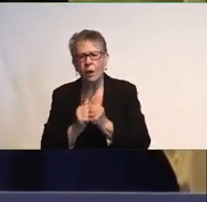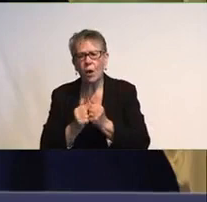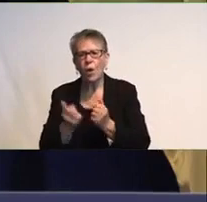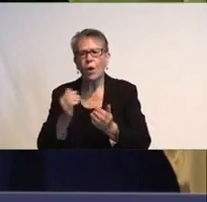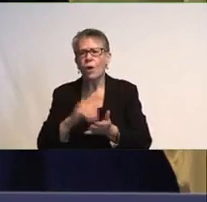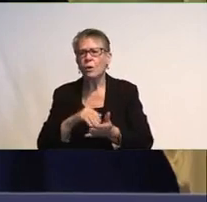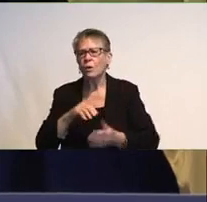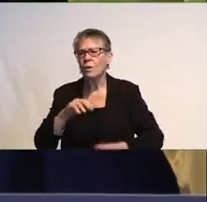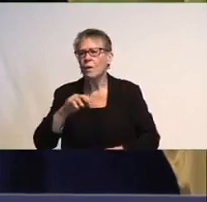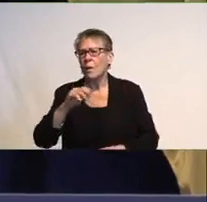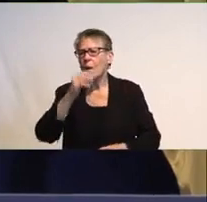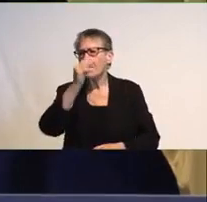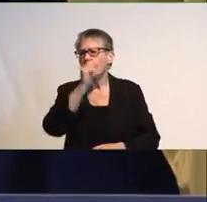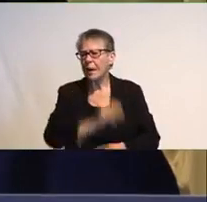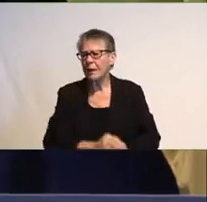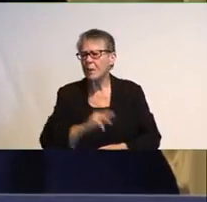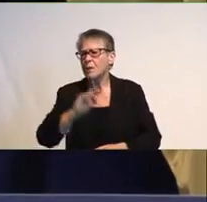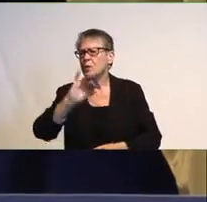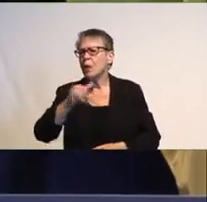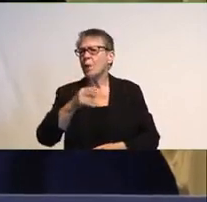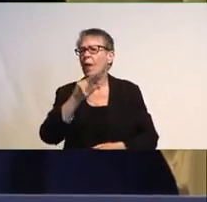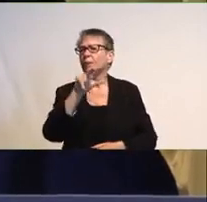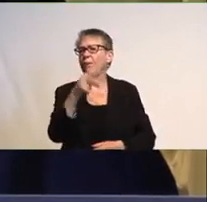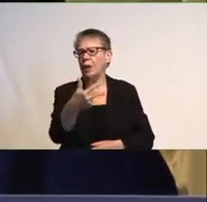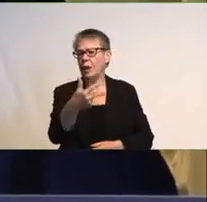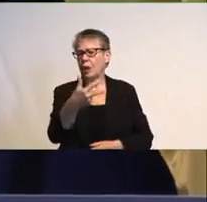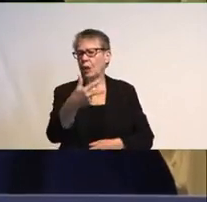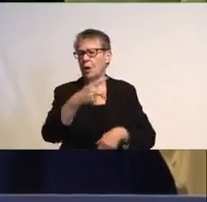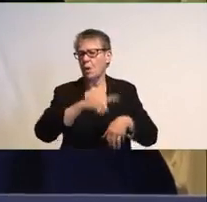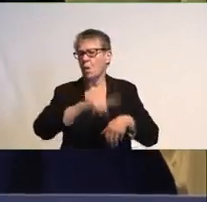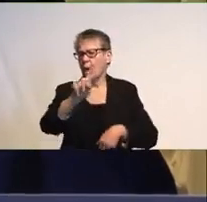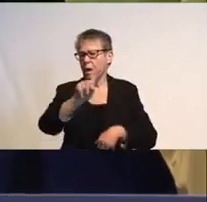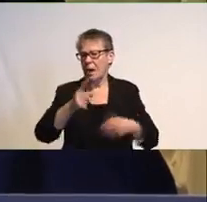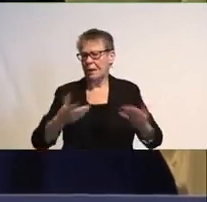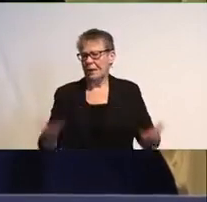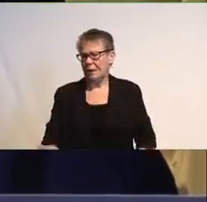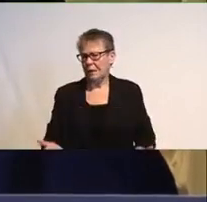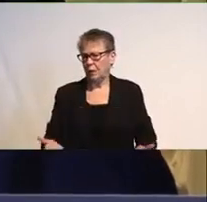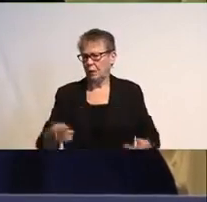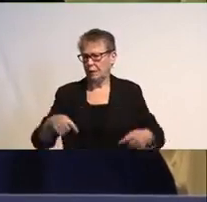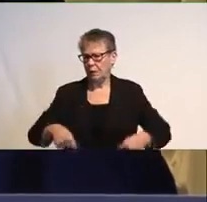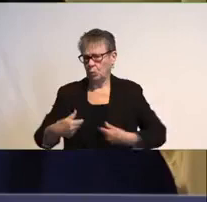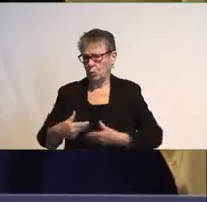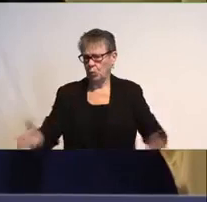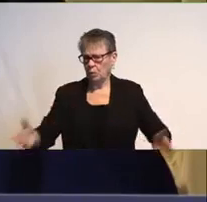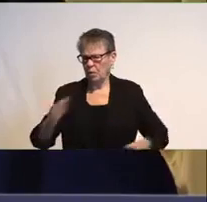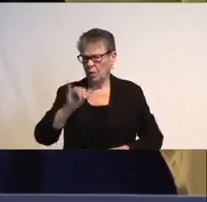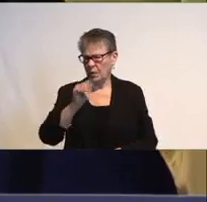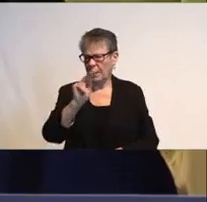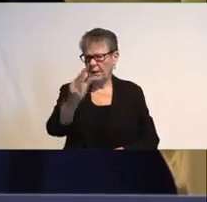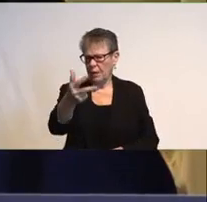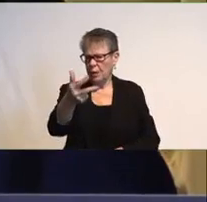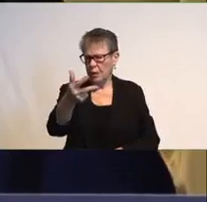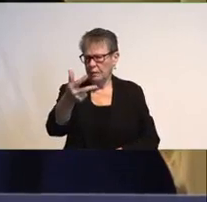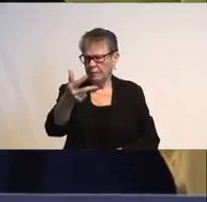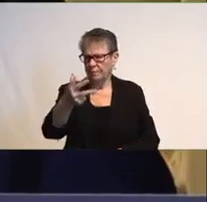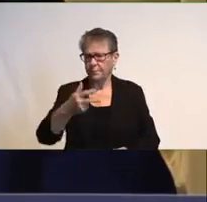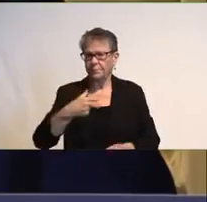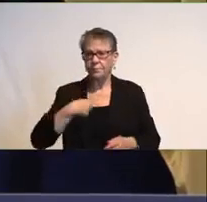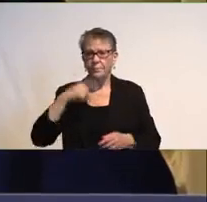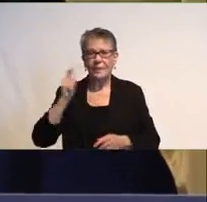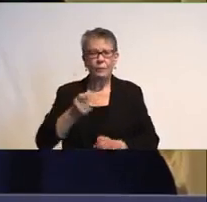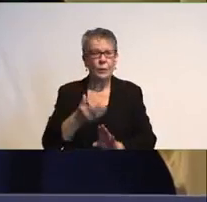Monday, January 3rd at 1 o'clock in this very room. And so mark that down, and again, if we need to come back to you between now